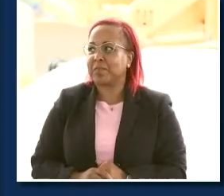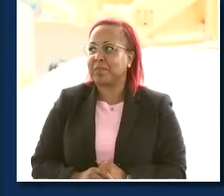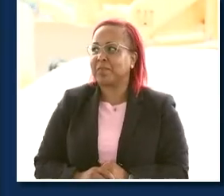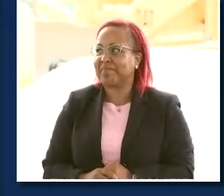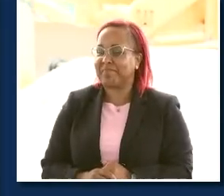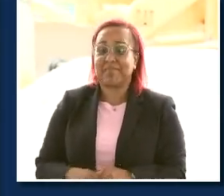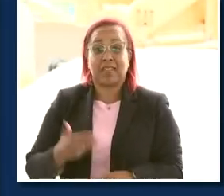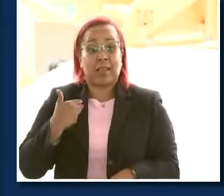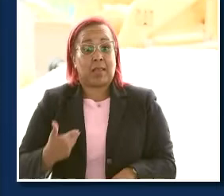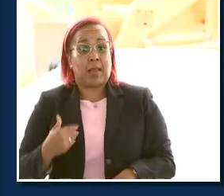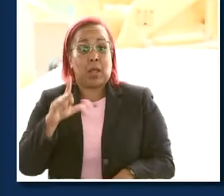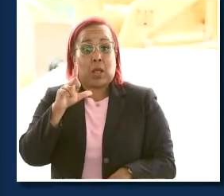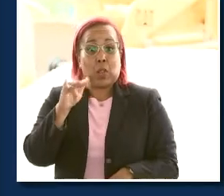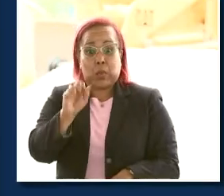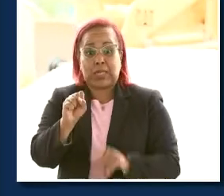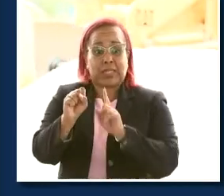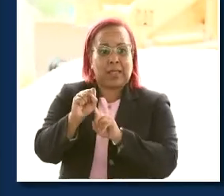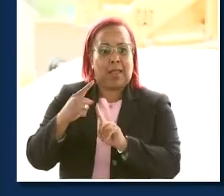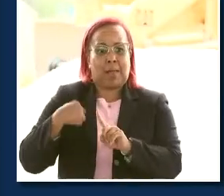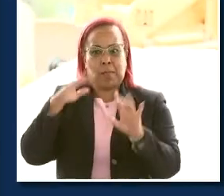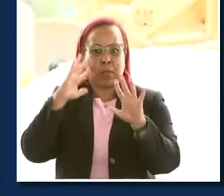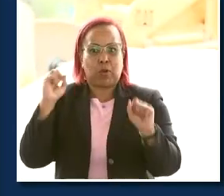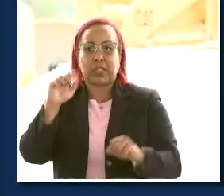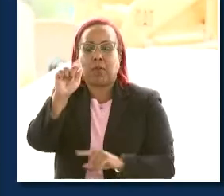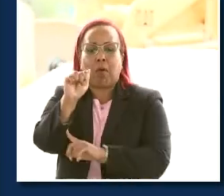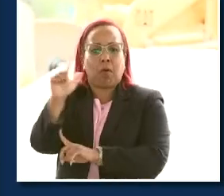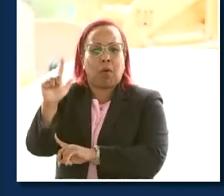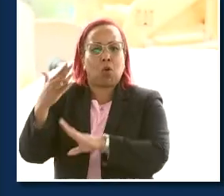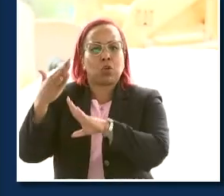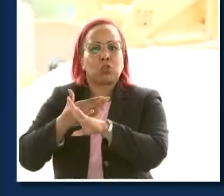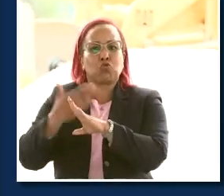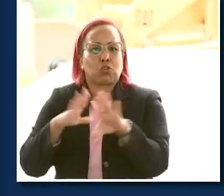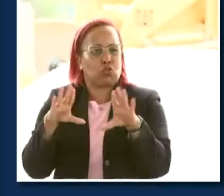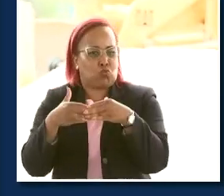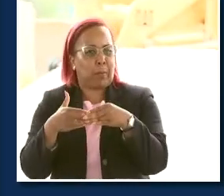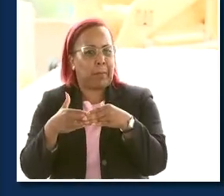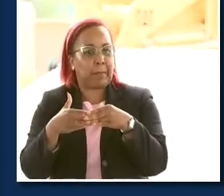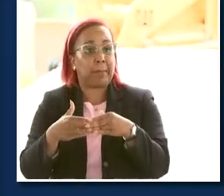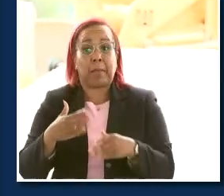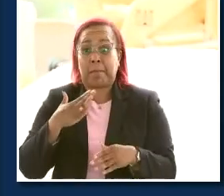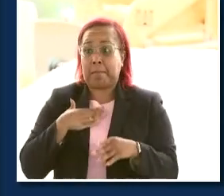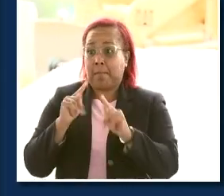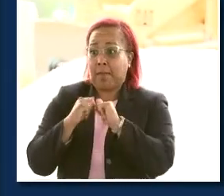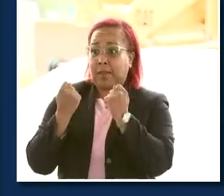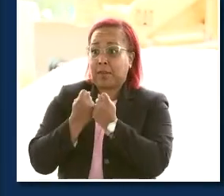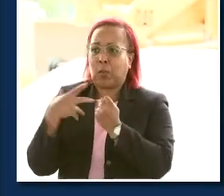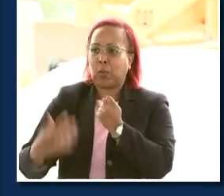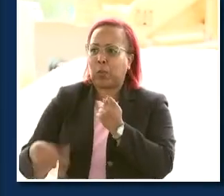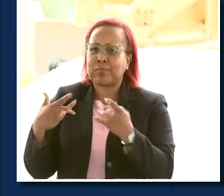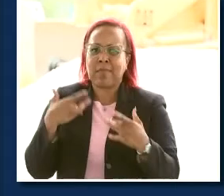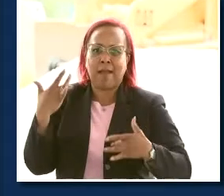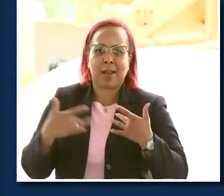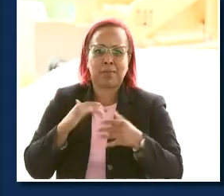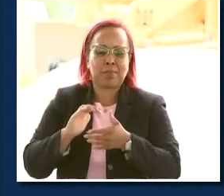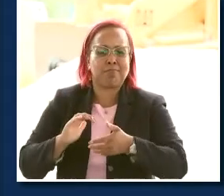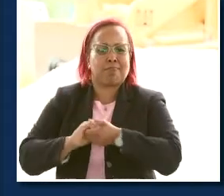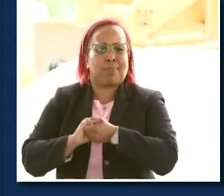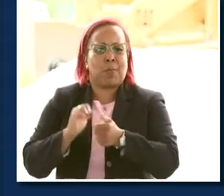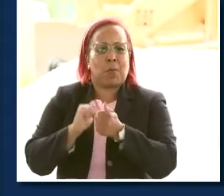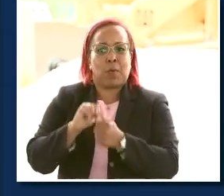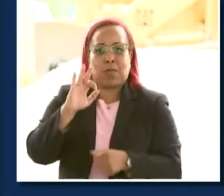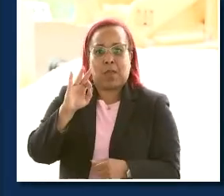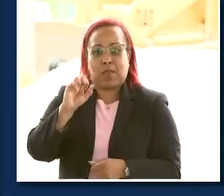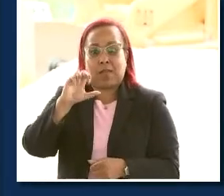Hello, my name is Louis Puig, and I am the president of All Construction Group. My team and I are very excited to be working with the FH Passion